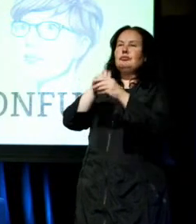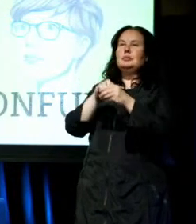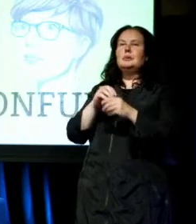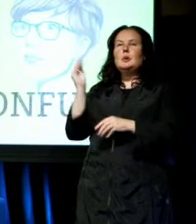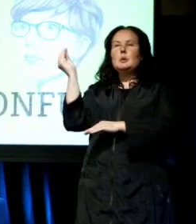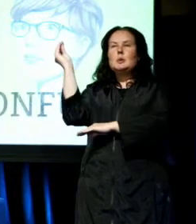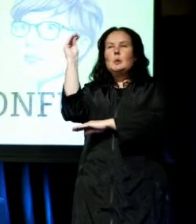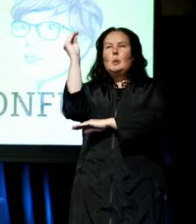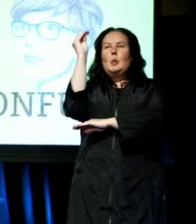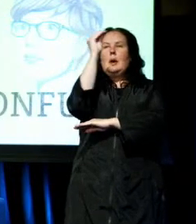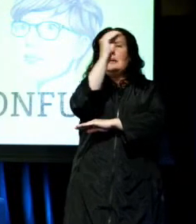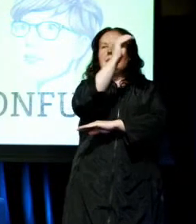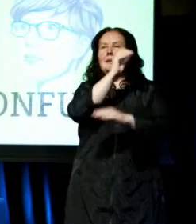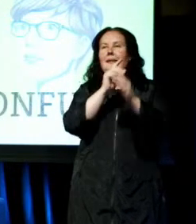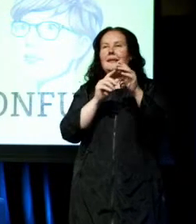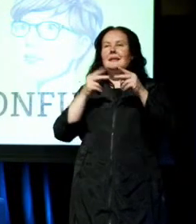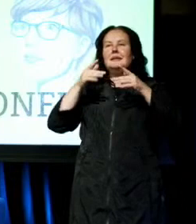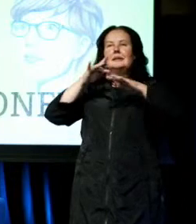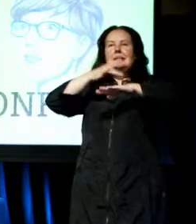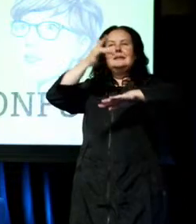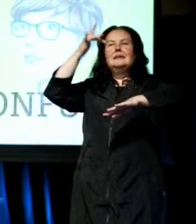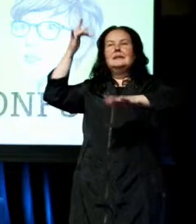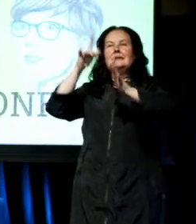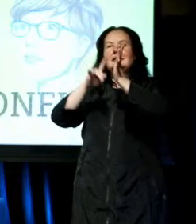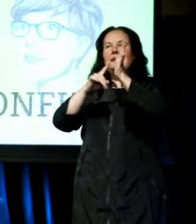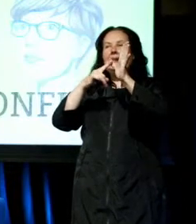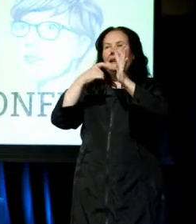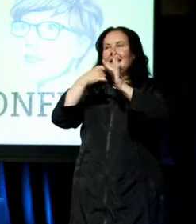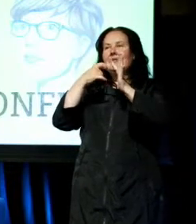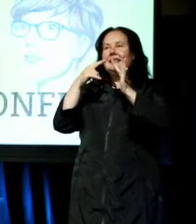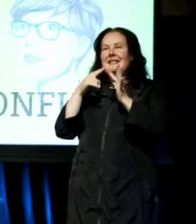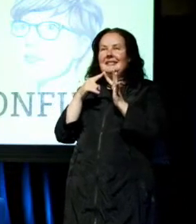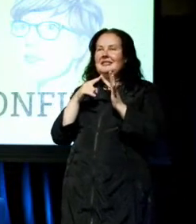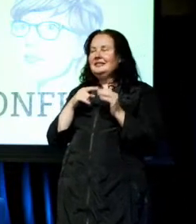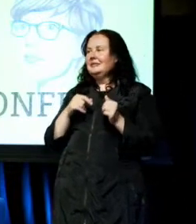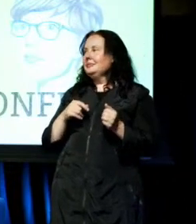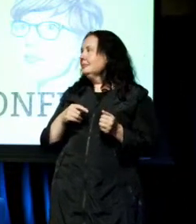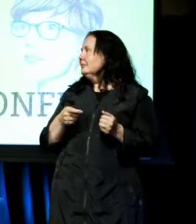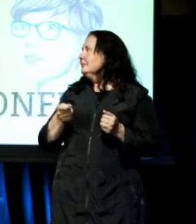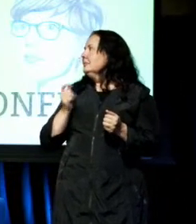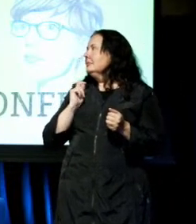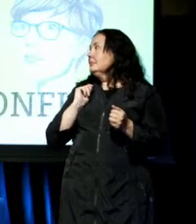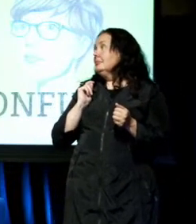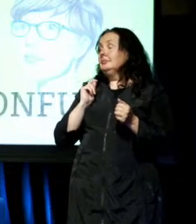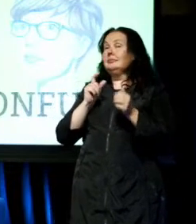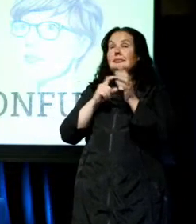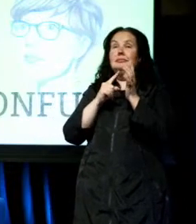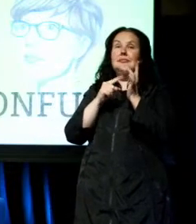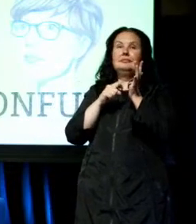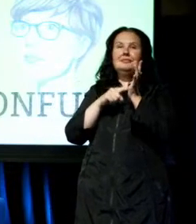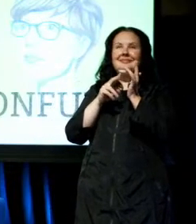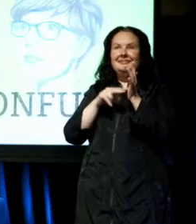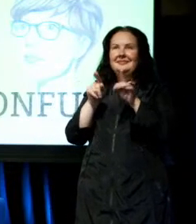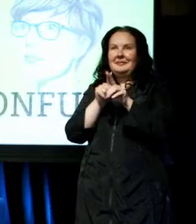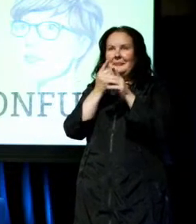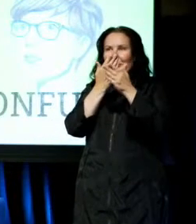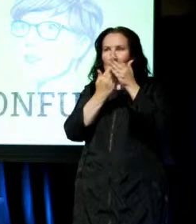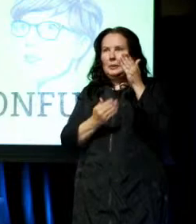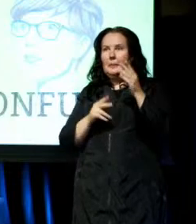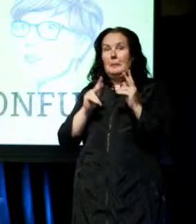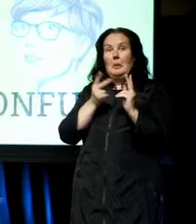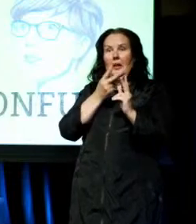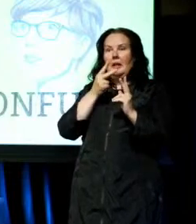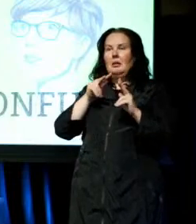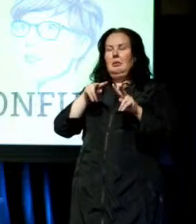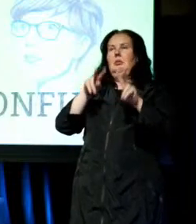Sarah lost my leg too. Yeah. We all What's have a Kaitlyn story. They both have exactly the same story, and both of them fell backwards off the stage, and then